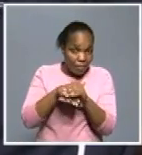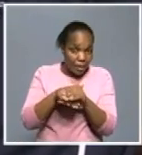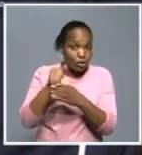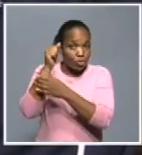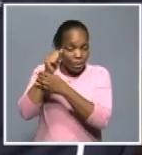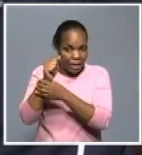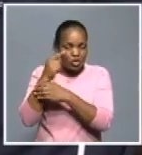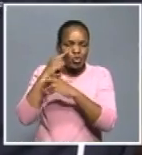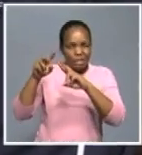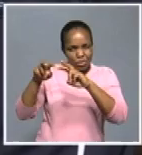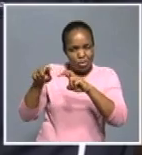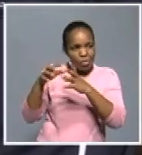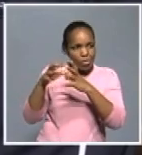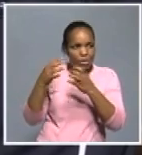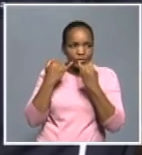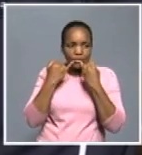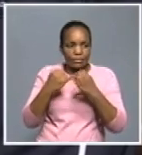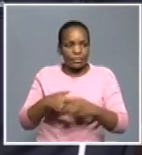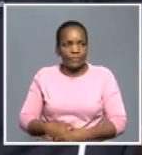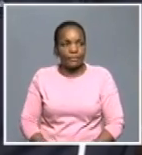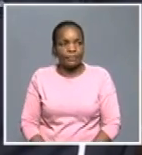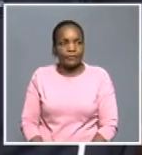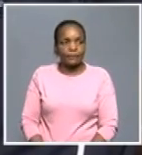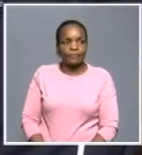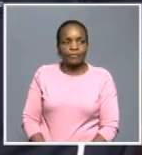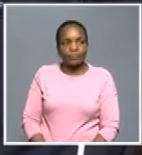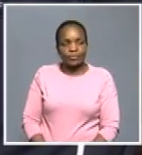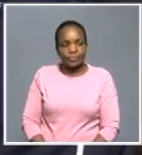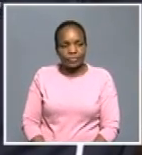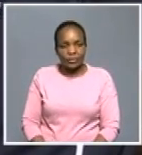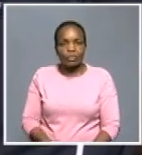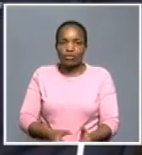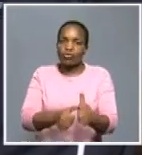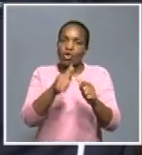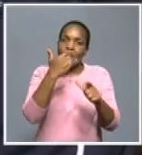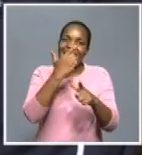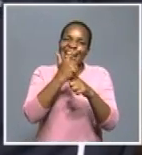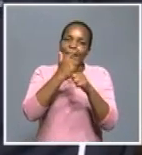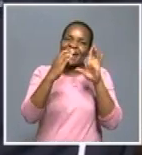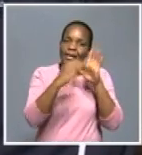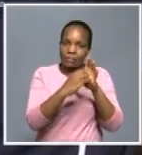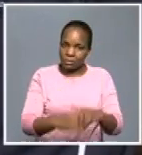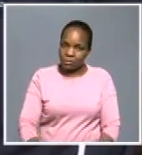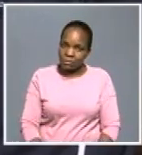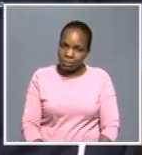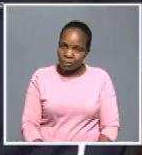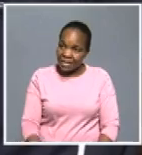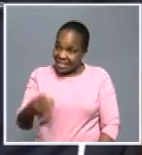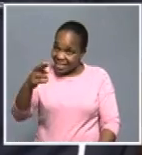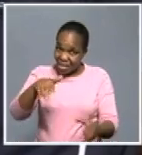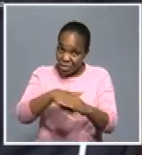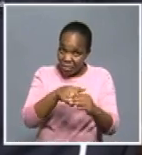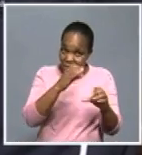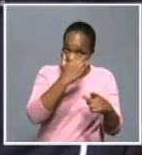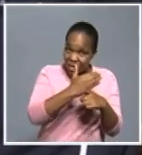that is recognized by this country, that registered in terms of the Labour Act to represent the workers. I even also